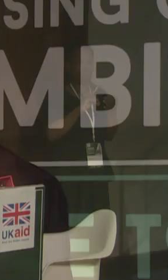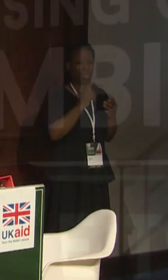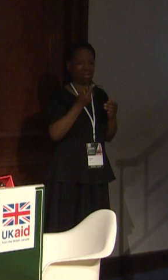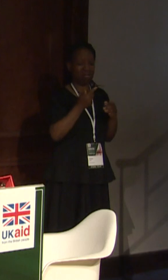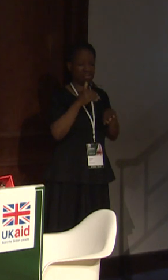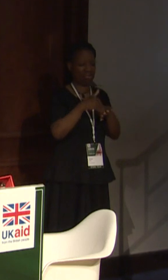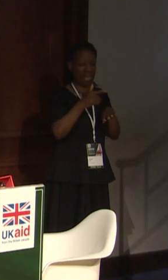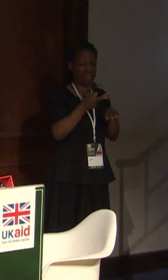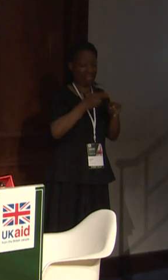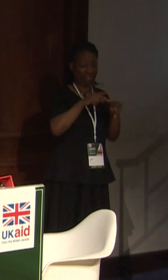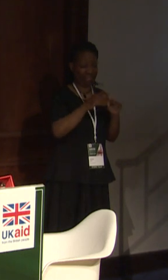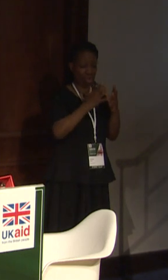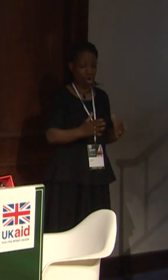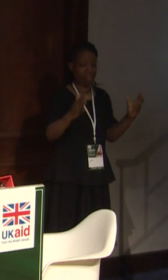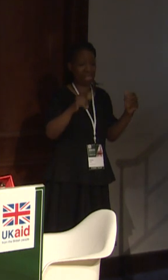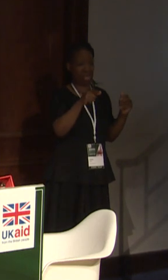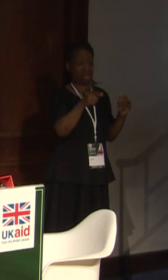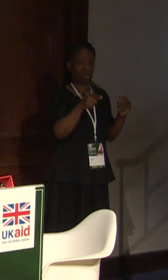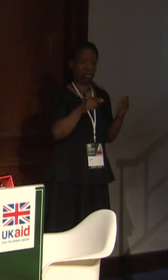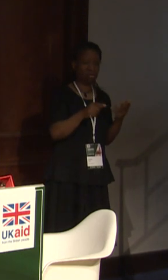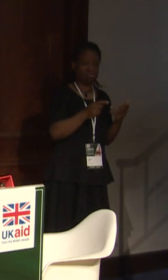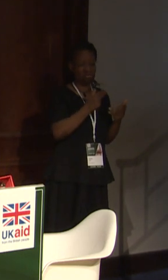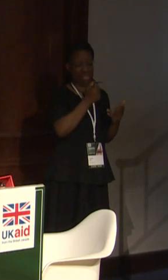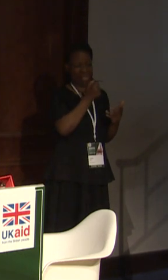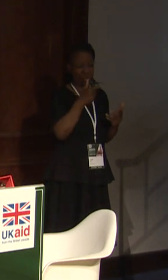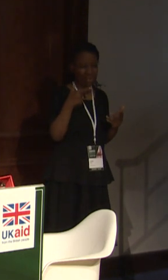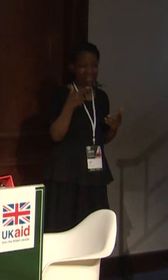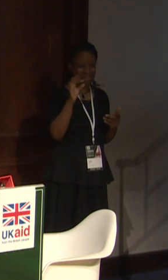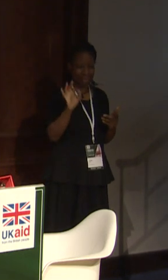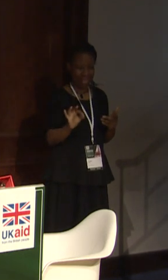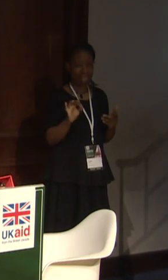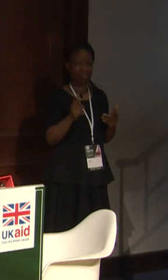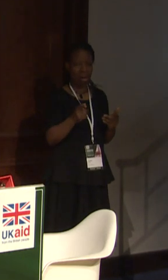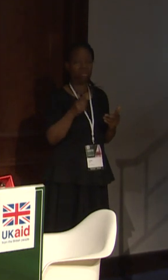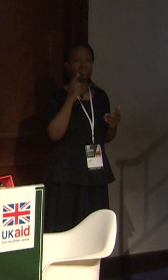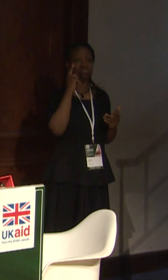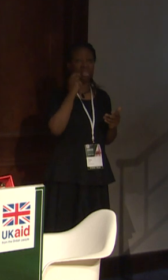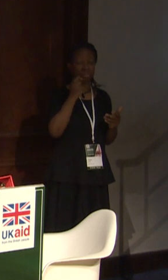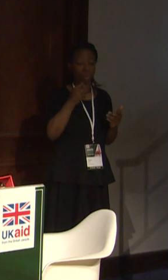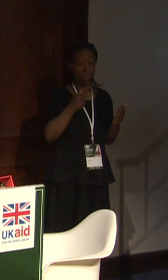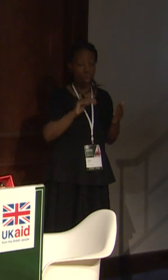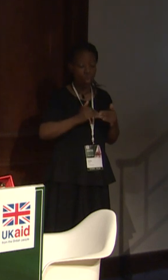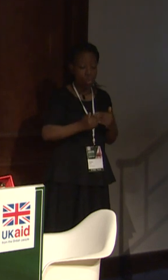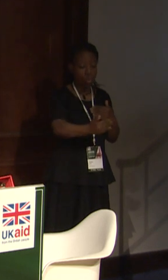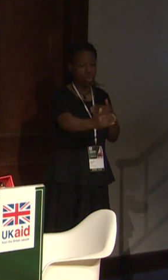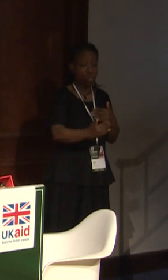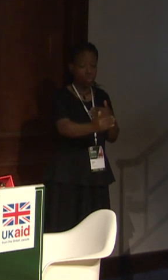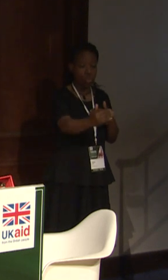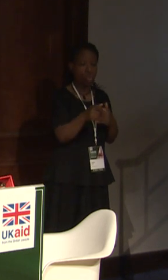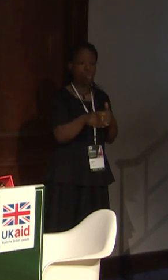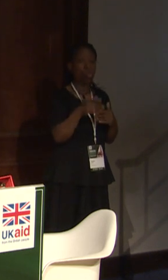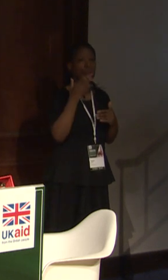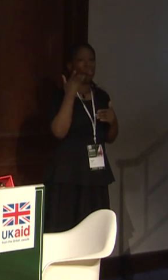6.8% or 7.2%, but it is possible over 40 years to imagine a world in which when that growth has happened, perhaps it hasn't resulted